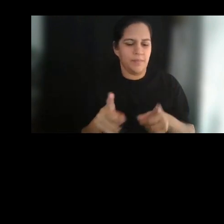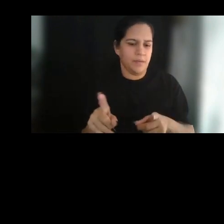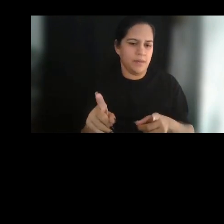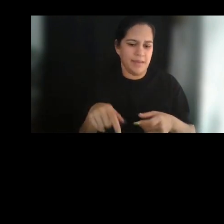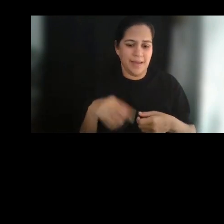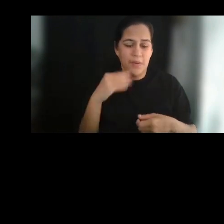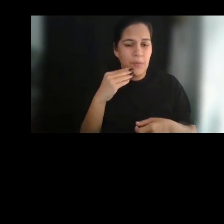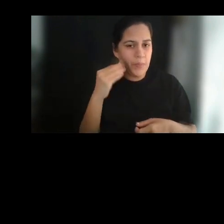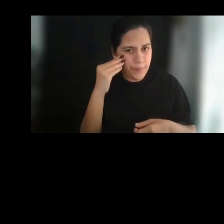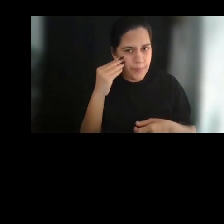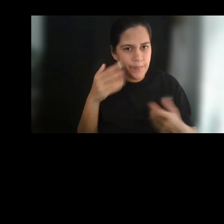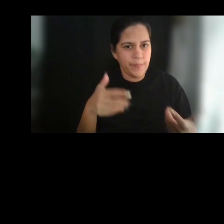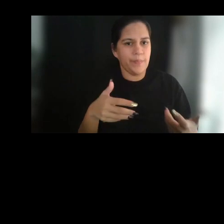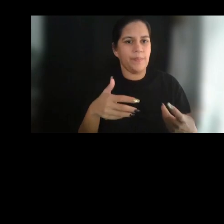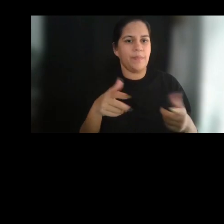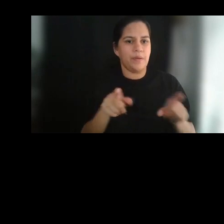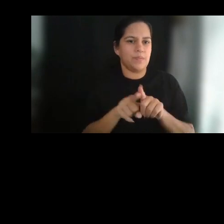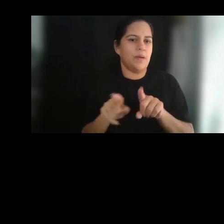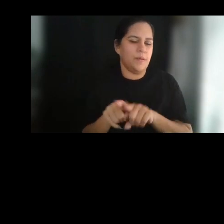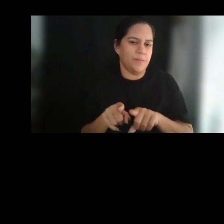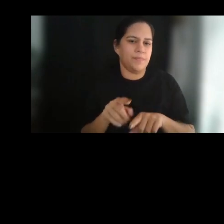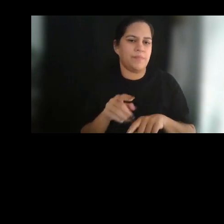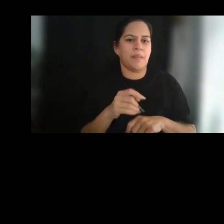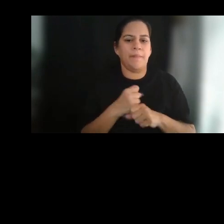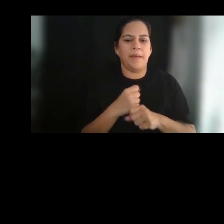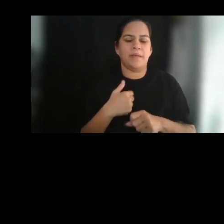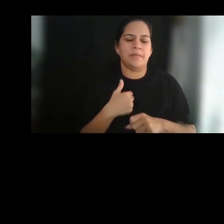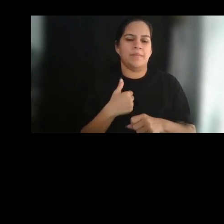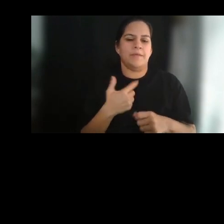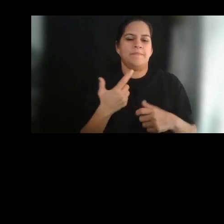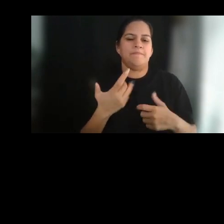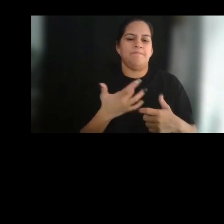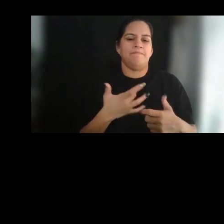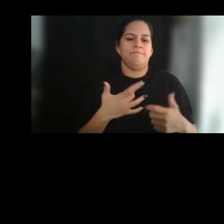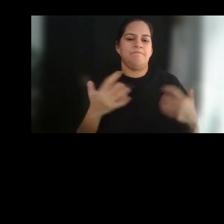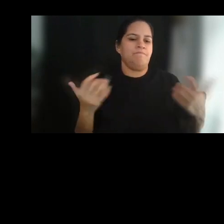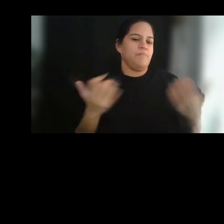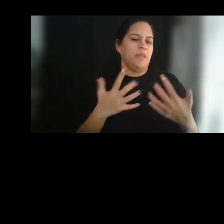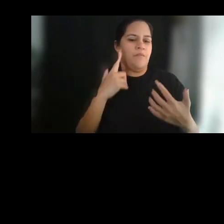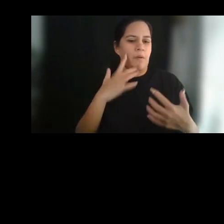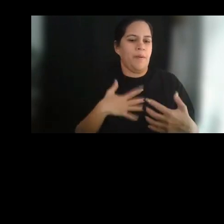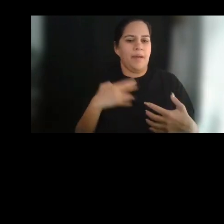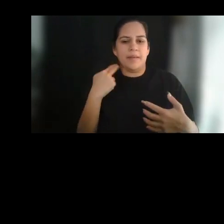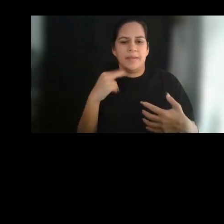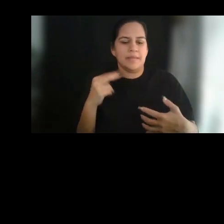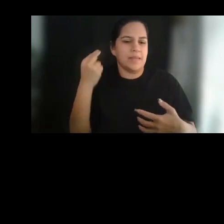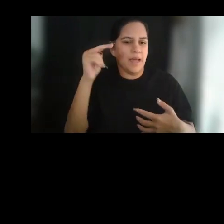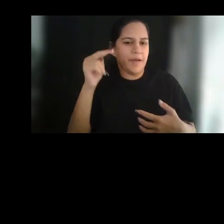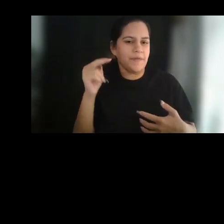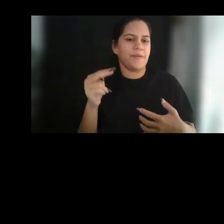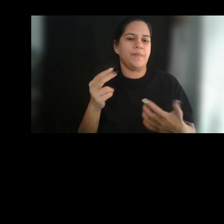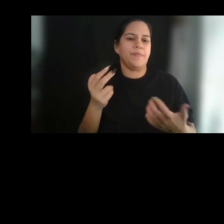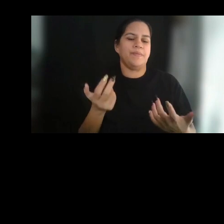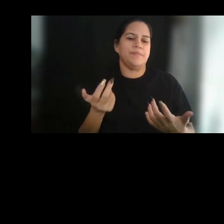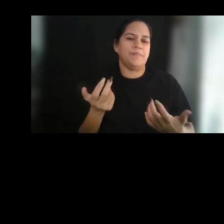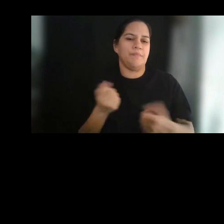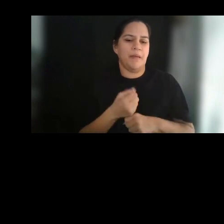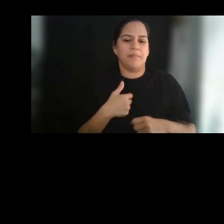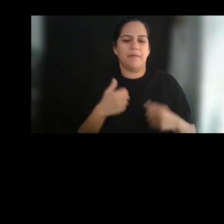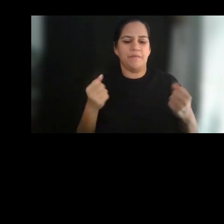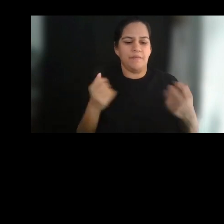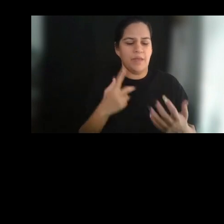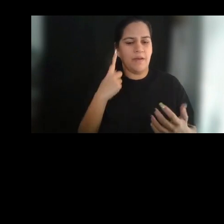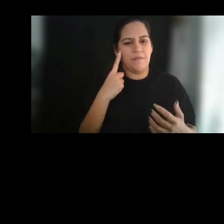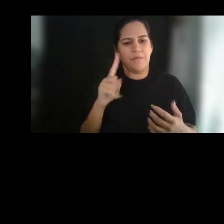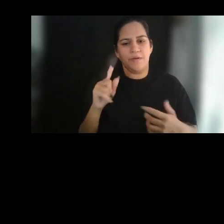as well makes me fear for my nieces and nephews, and makes me fear for the generation of